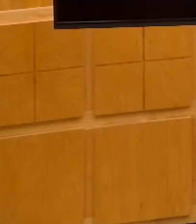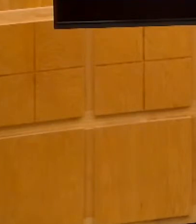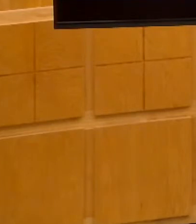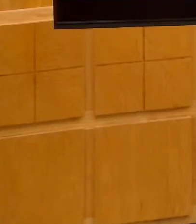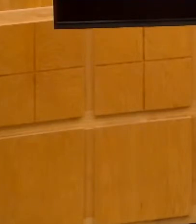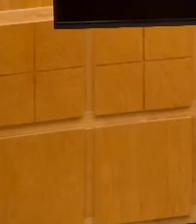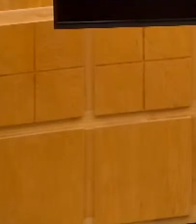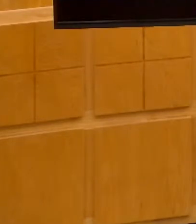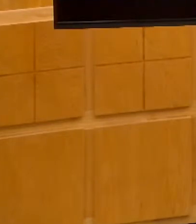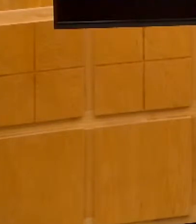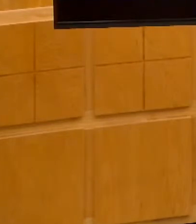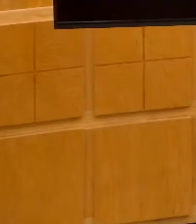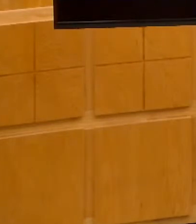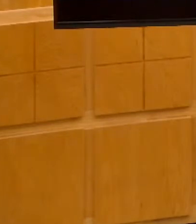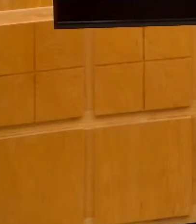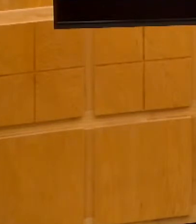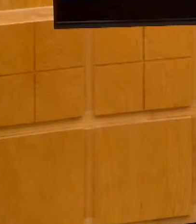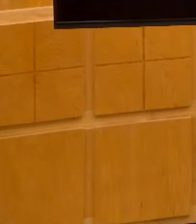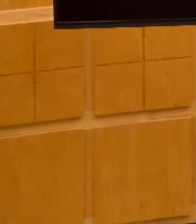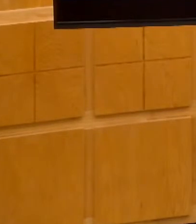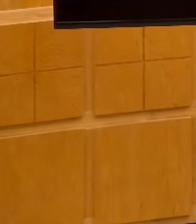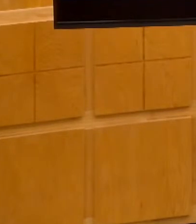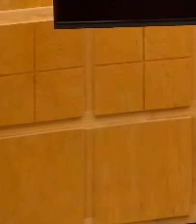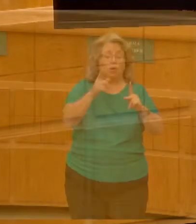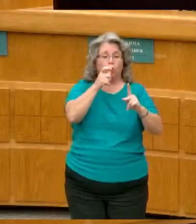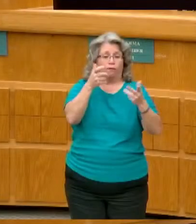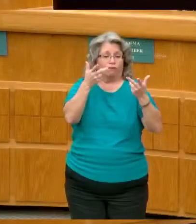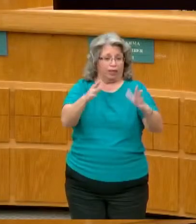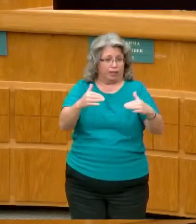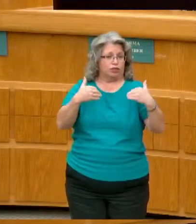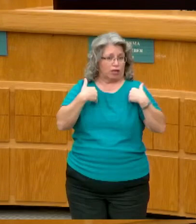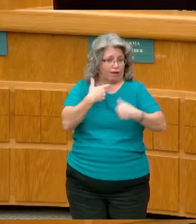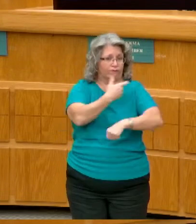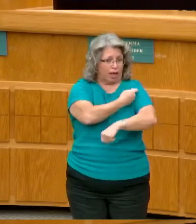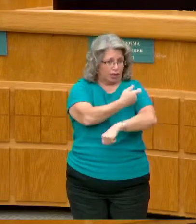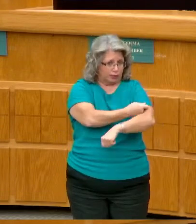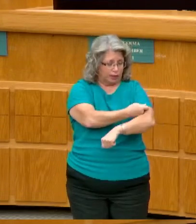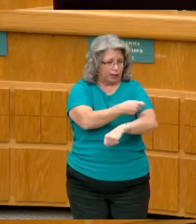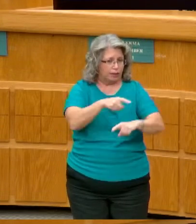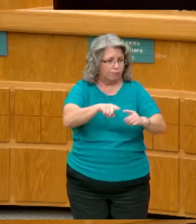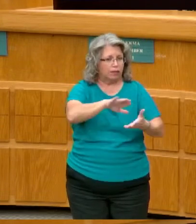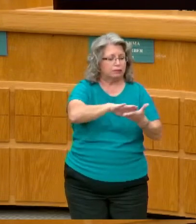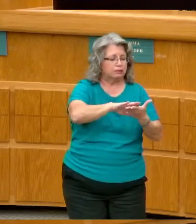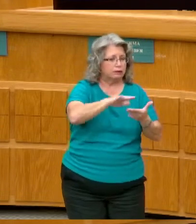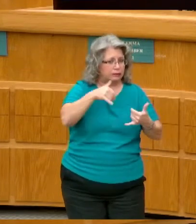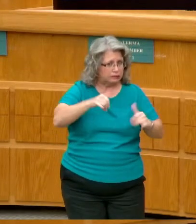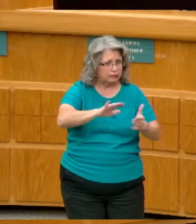Vaccine breakthrough cases in Nueces County. So we've had a total of